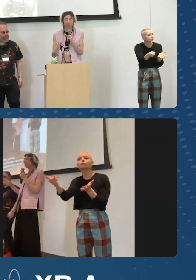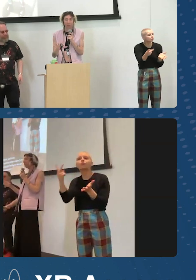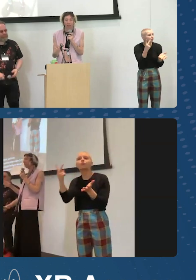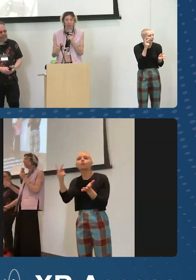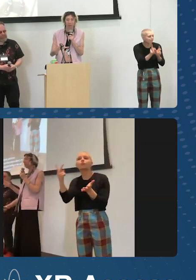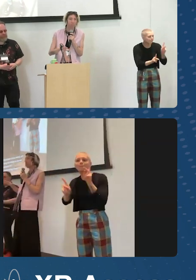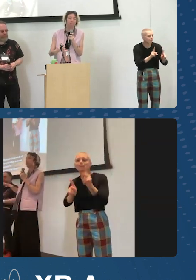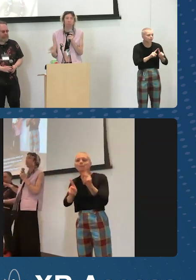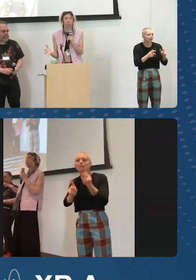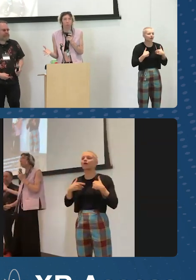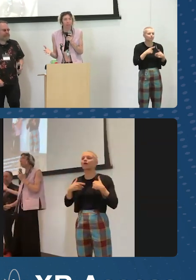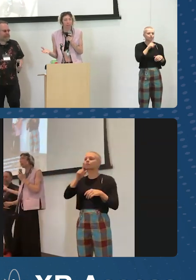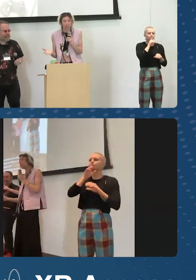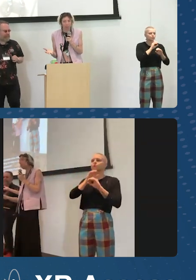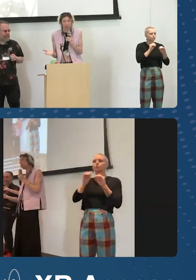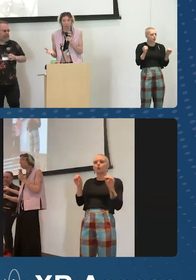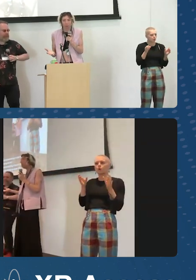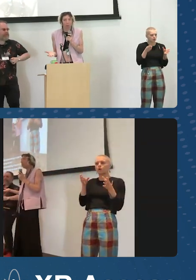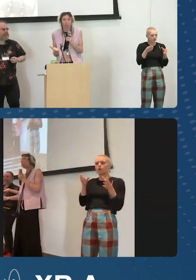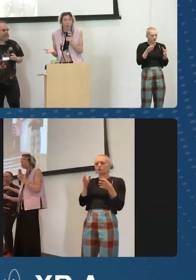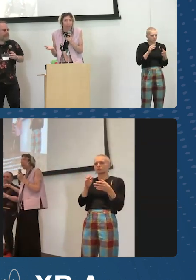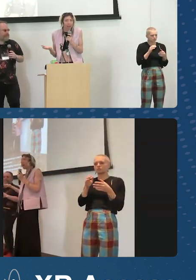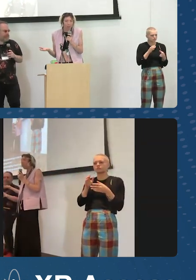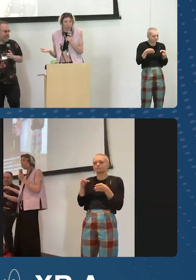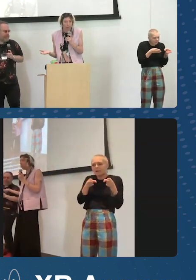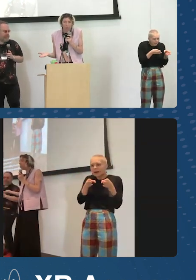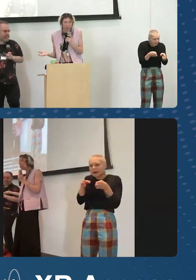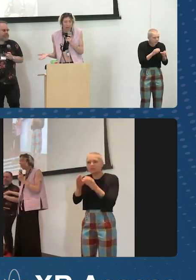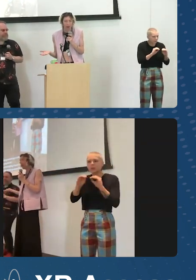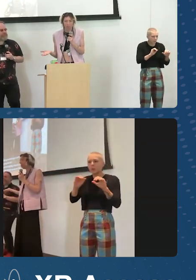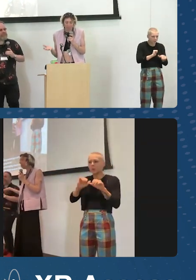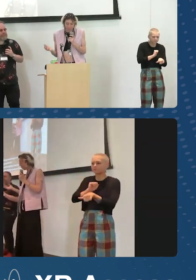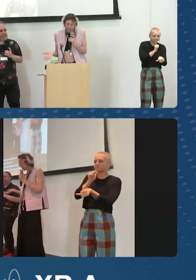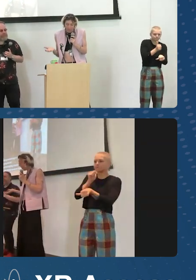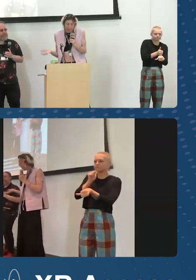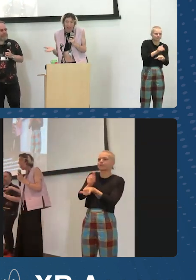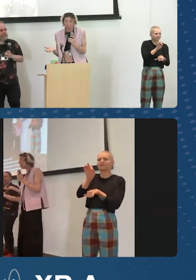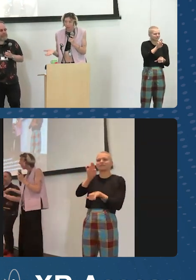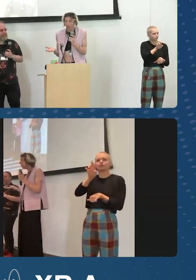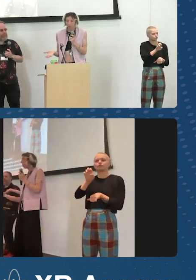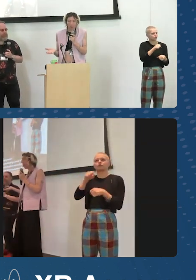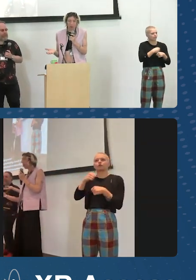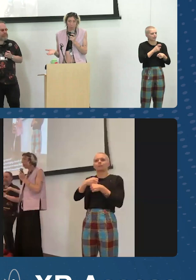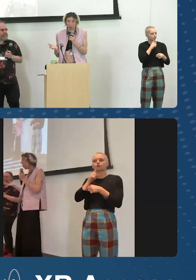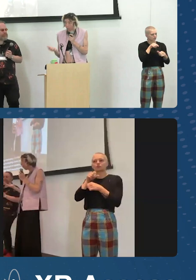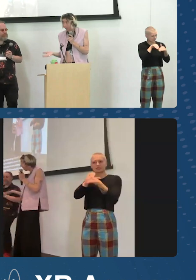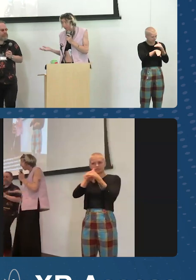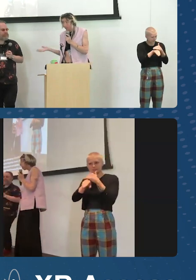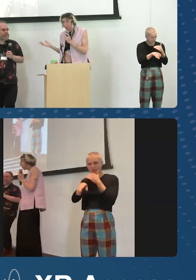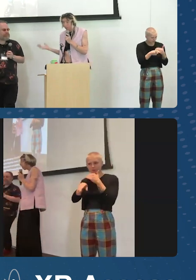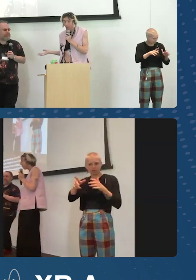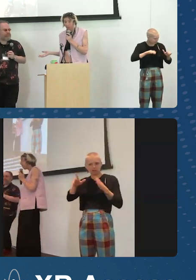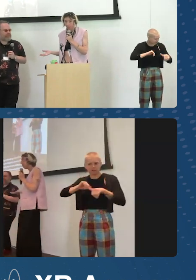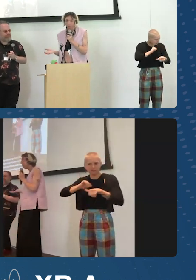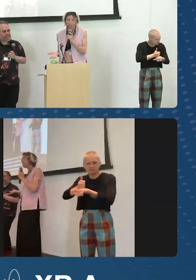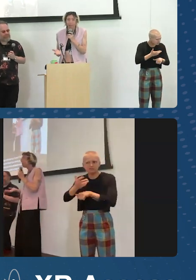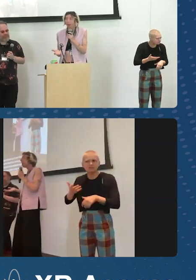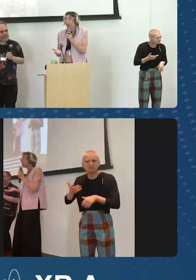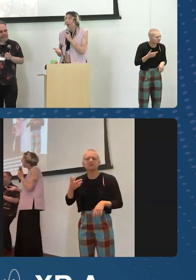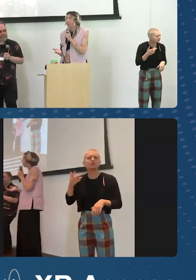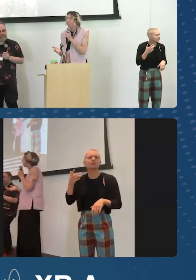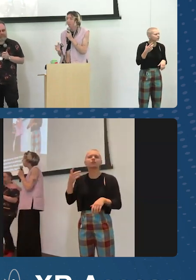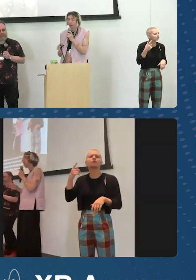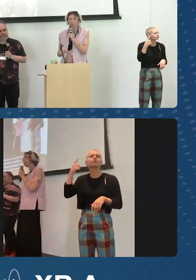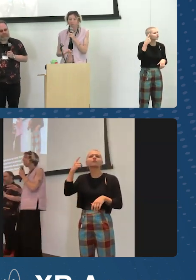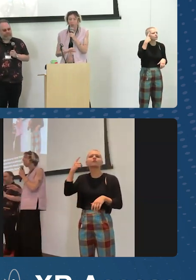that actually make the tool accessible, then what the hell are we doing here? And so like when we did this collaboration, we did